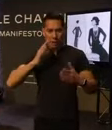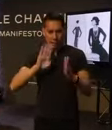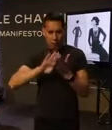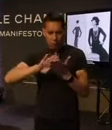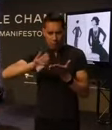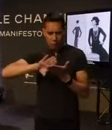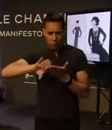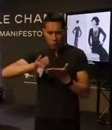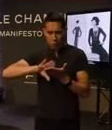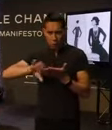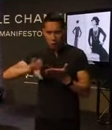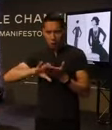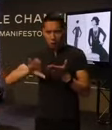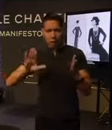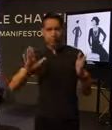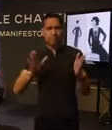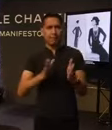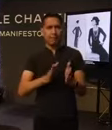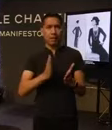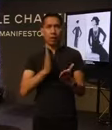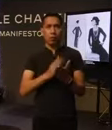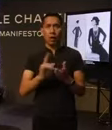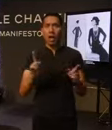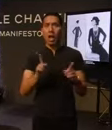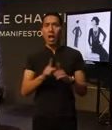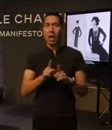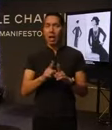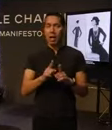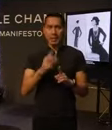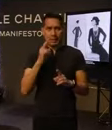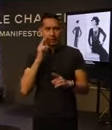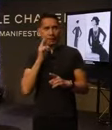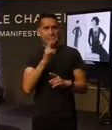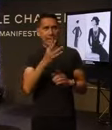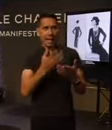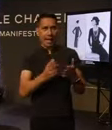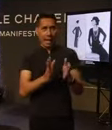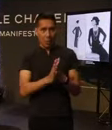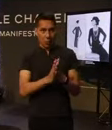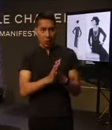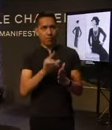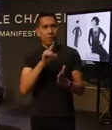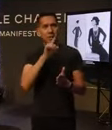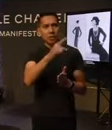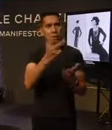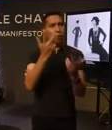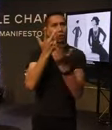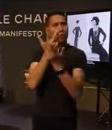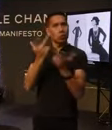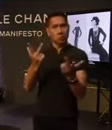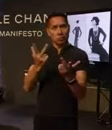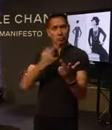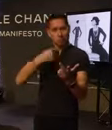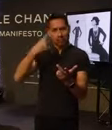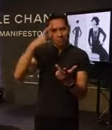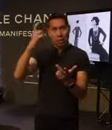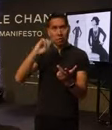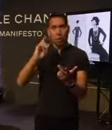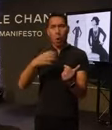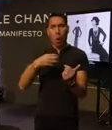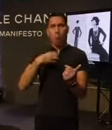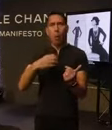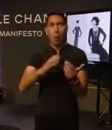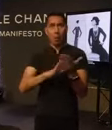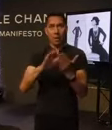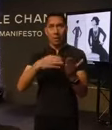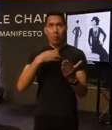of flip on that she does by introducing the idea of more is more when it comes